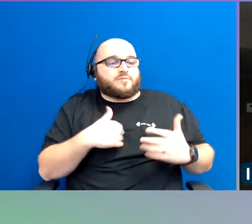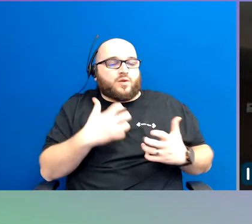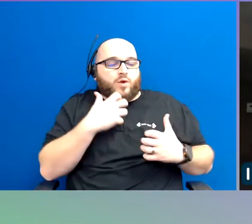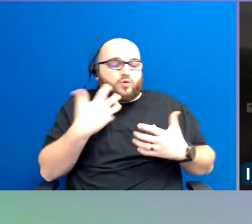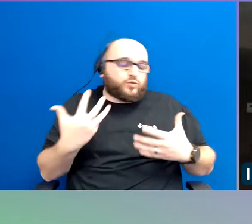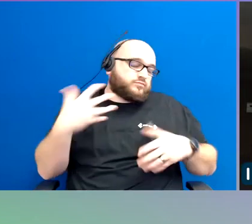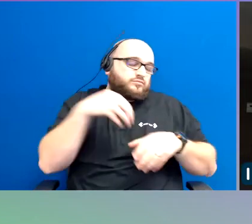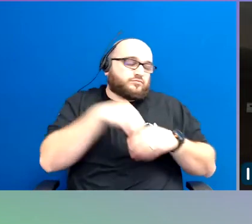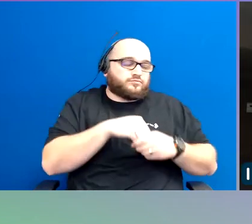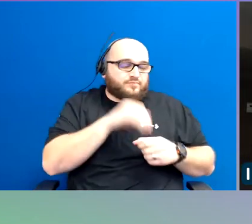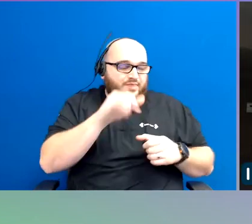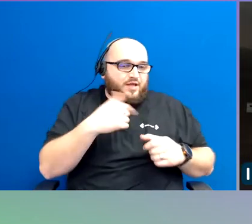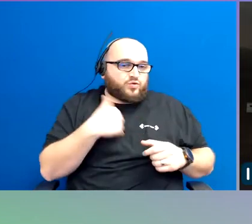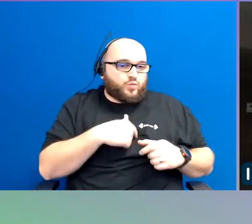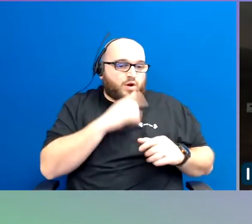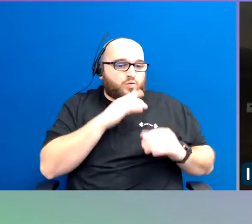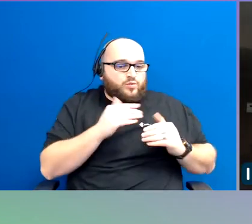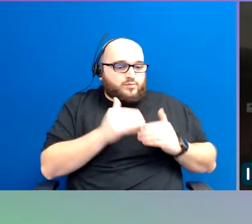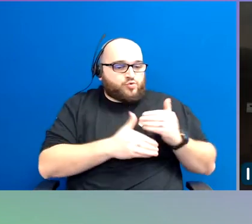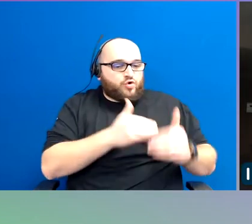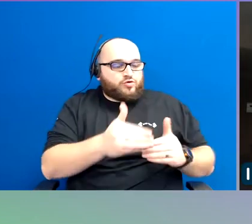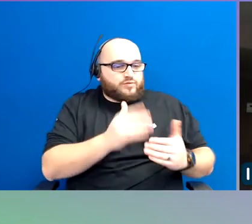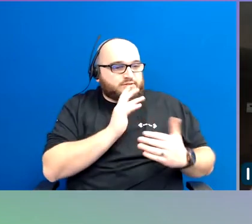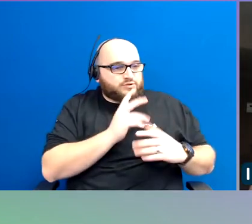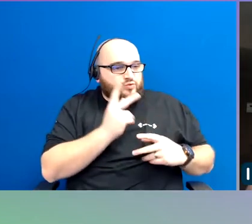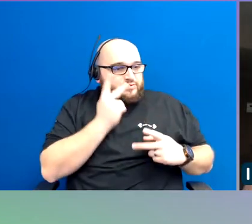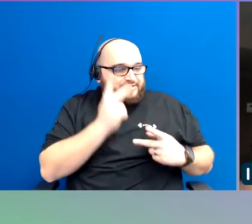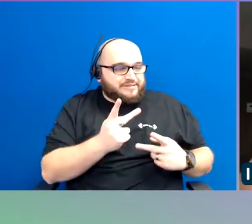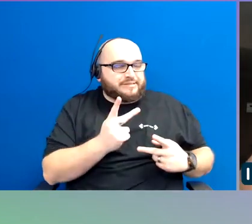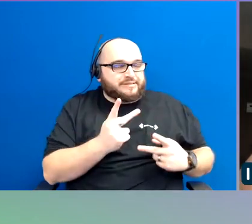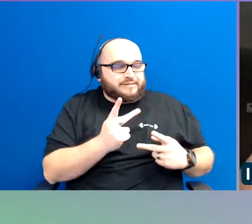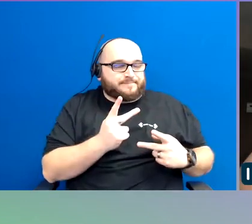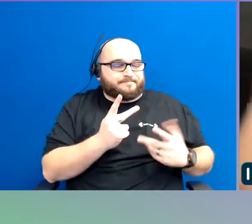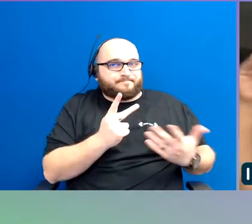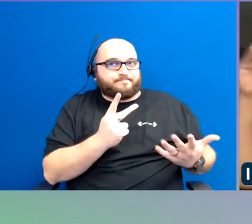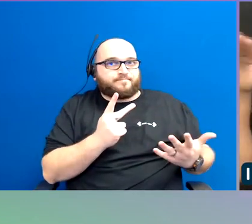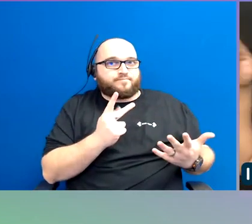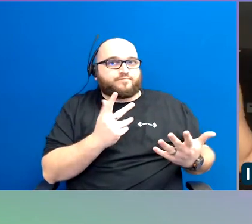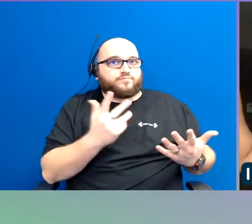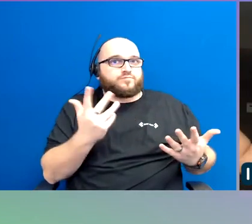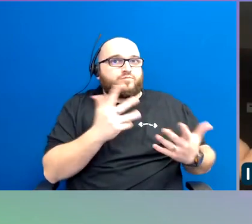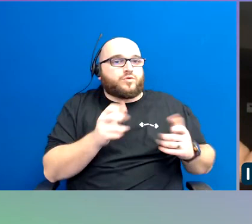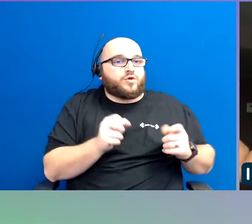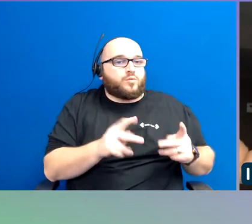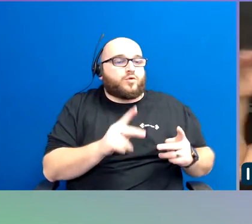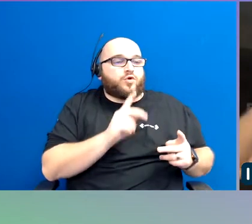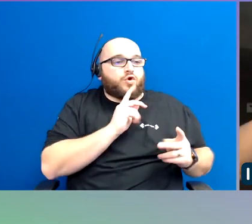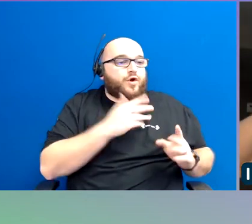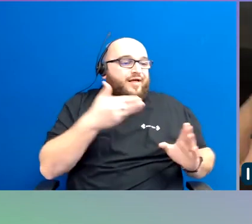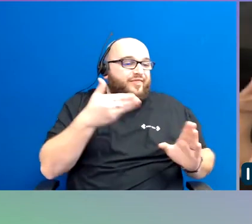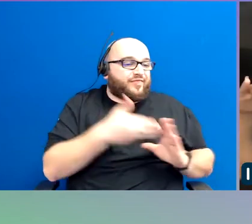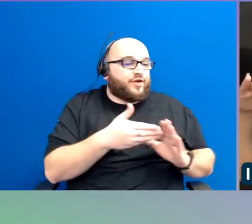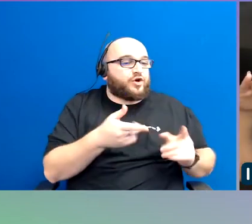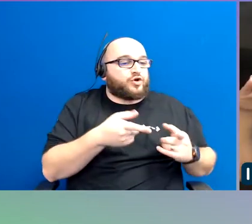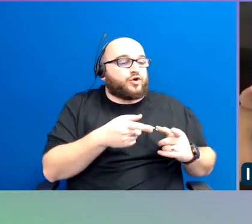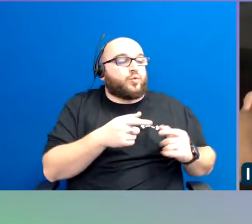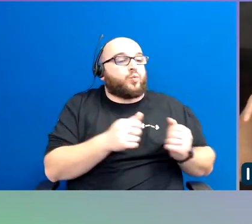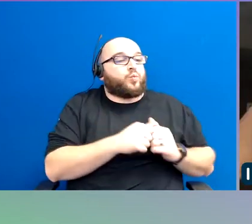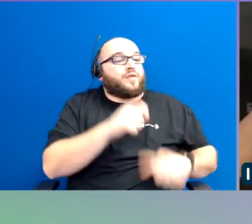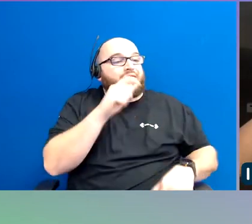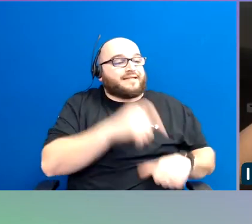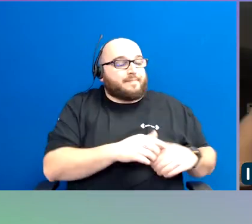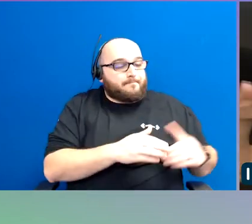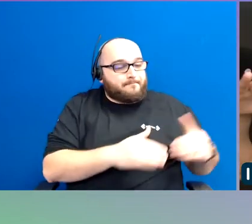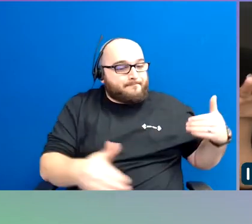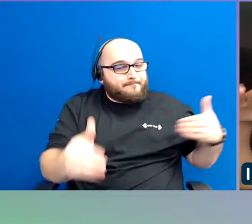benchmarking because that tells me what opportunities are there over time, not just where